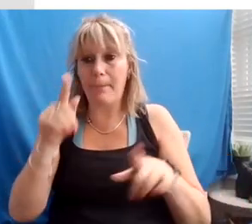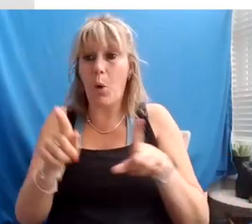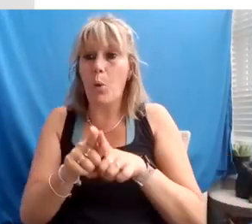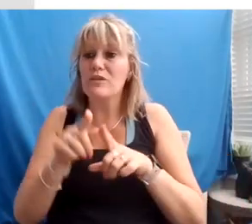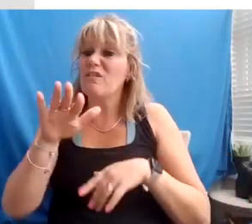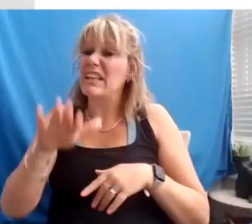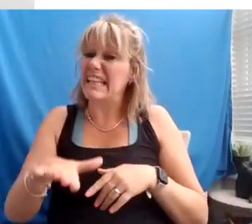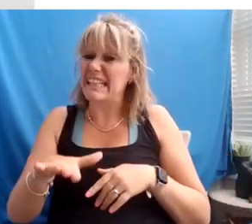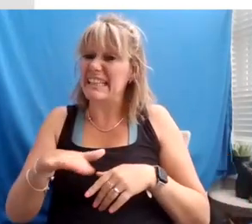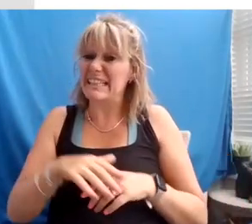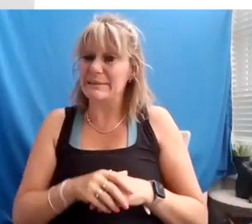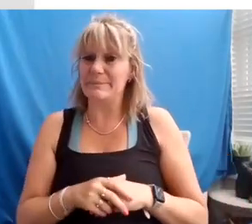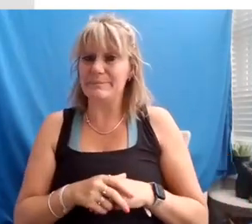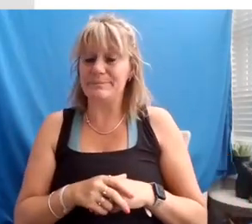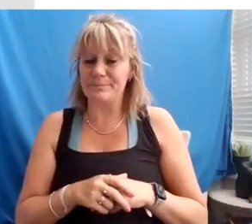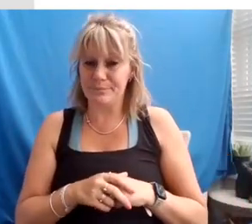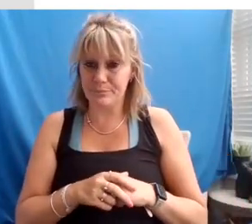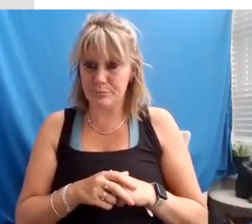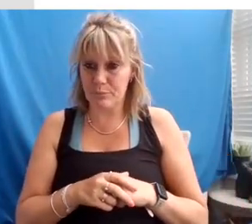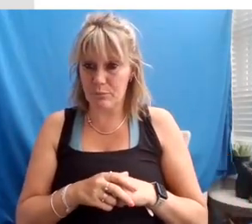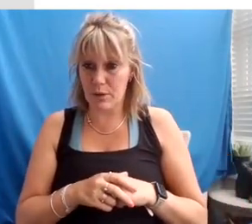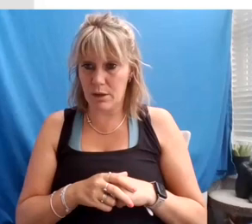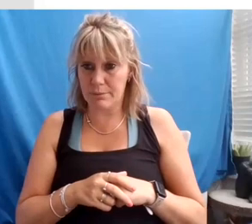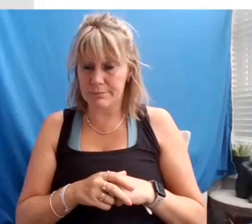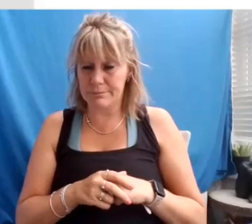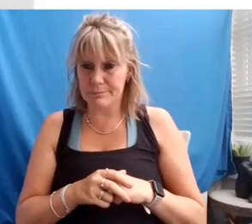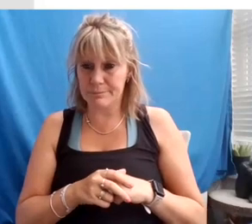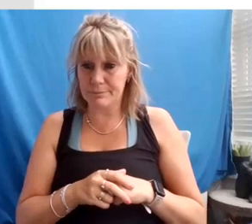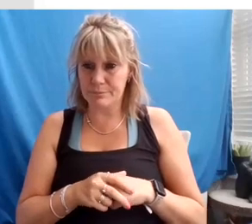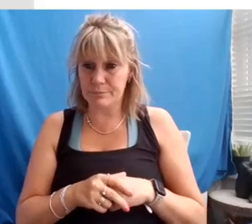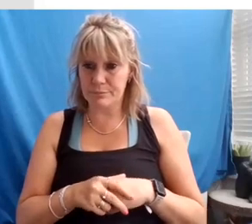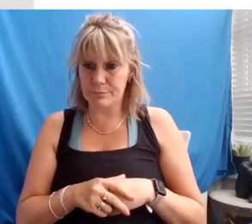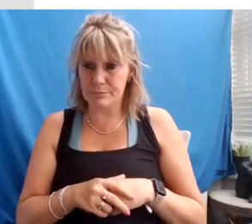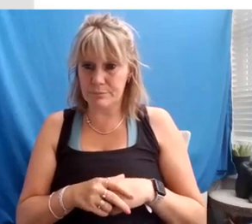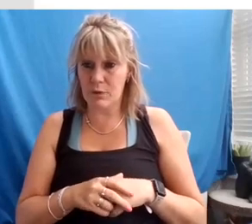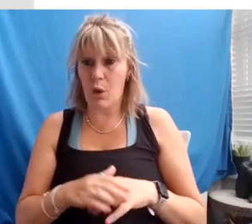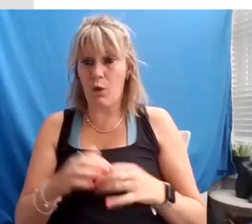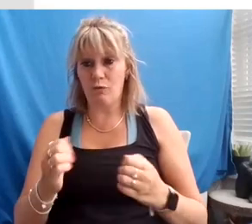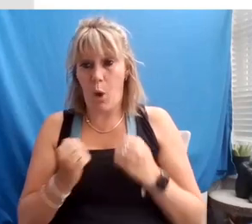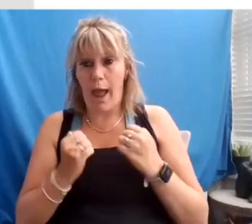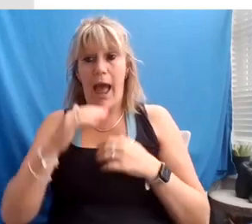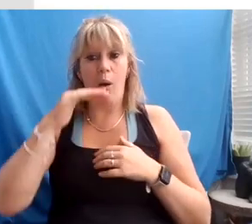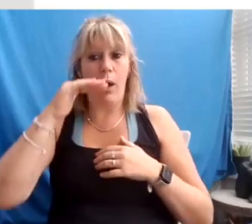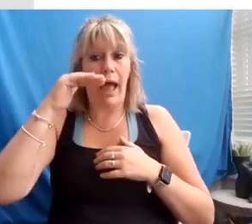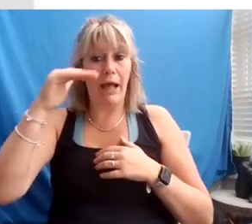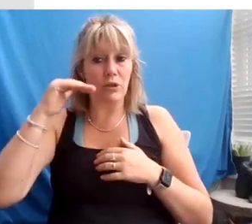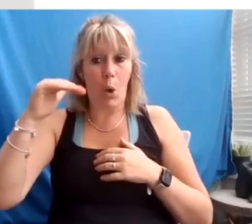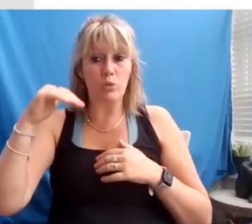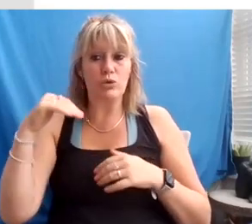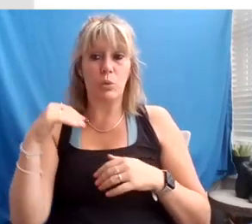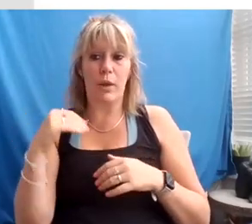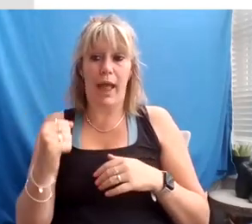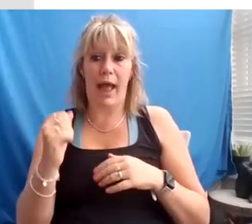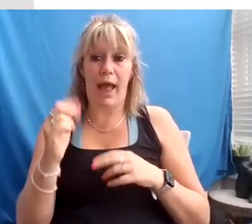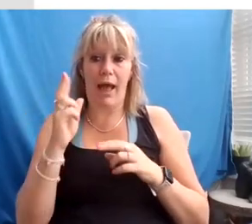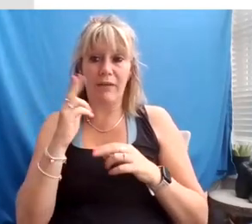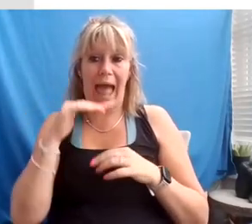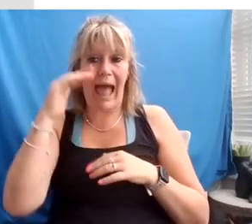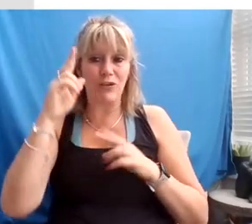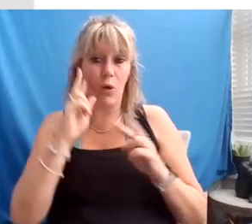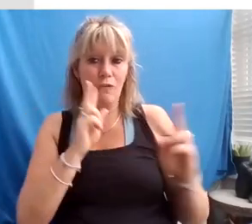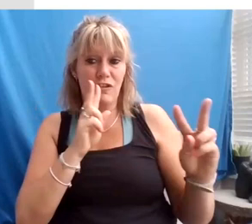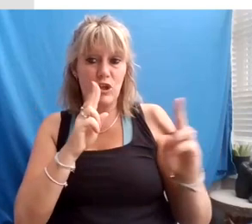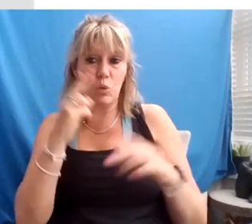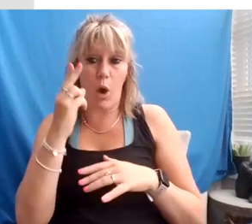well. So for our adults, we have adult visual art courses, such